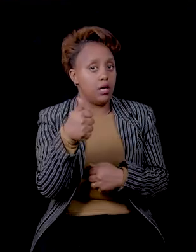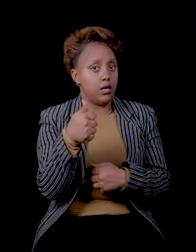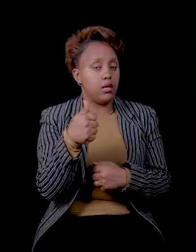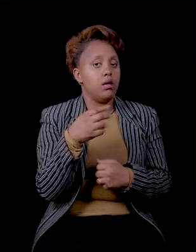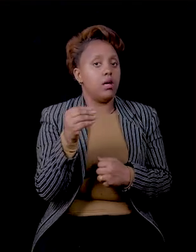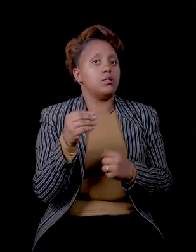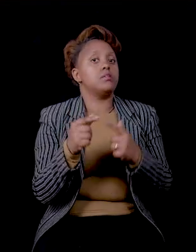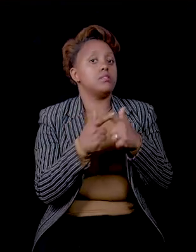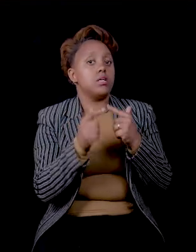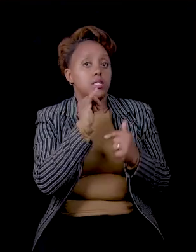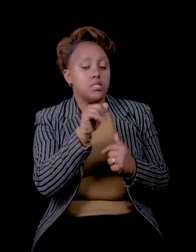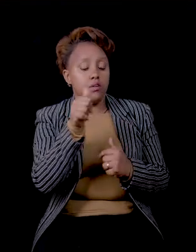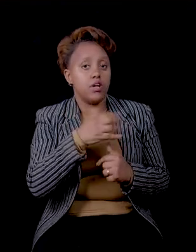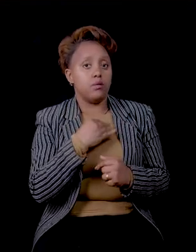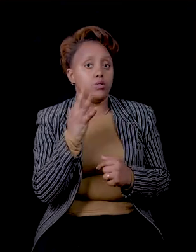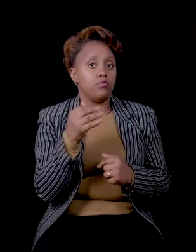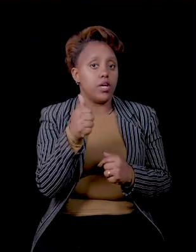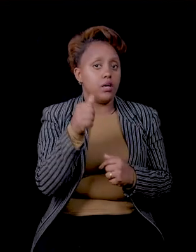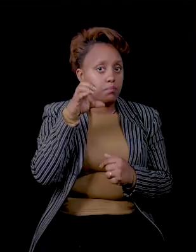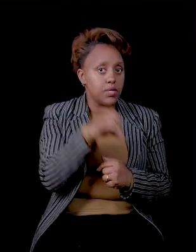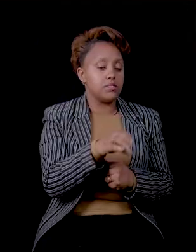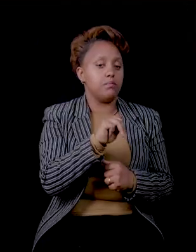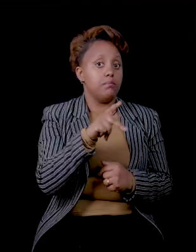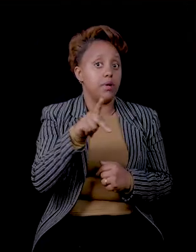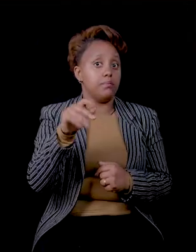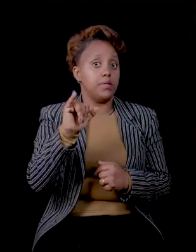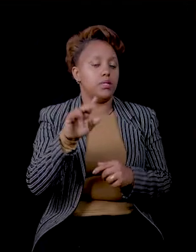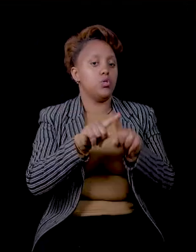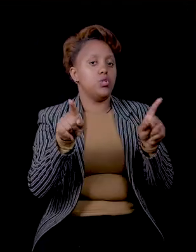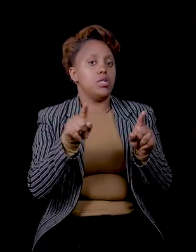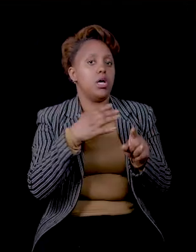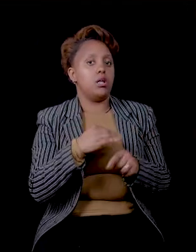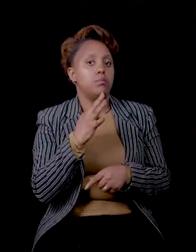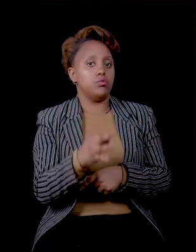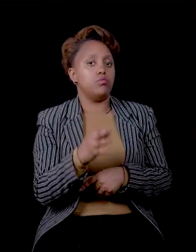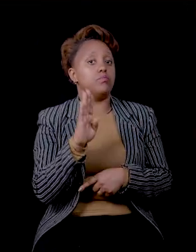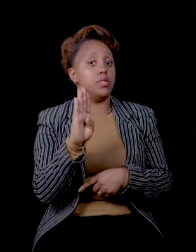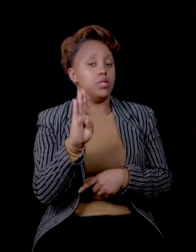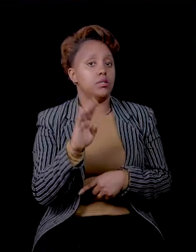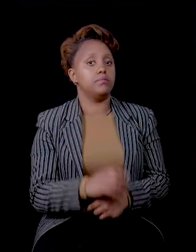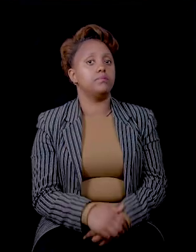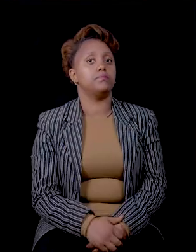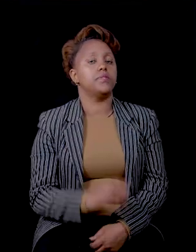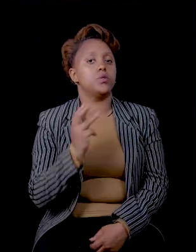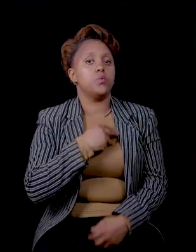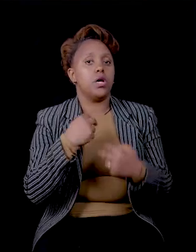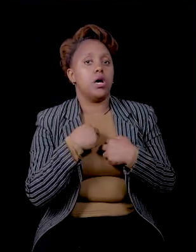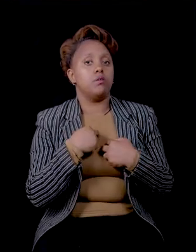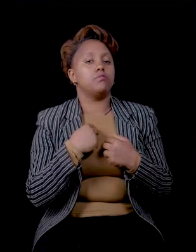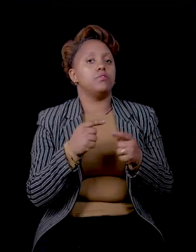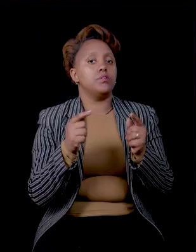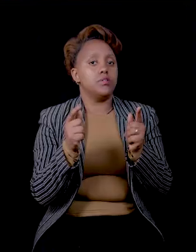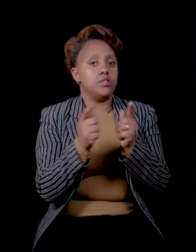A. The second is every element of A must be mapped into a unique element of B. So far, we have been